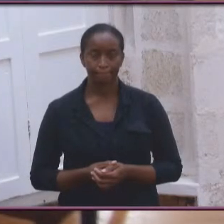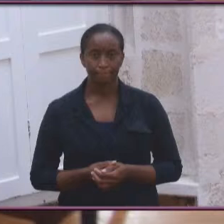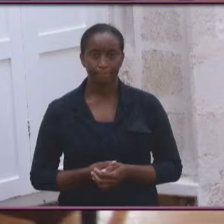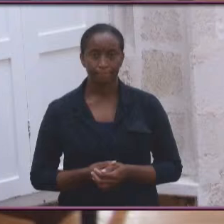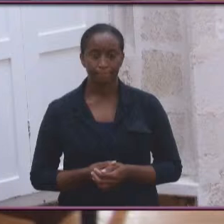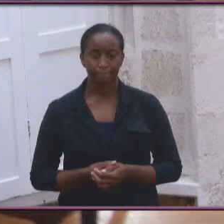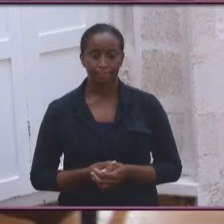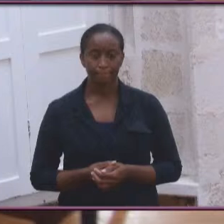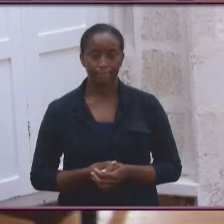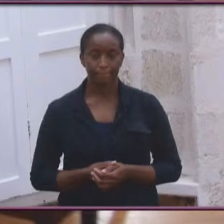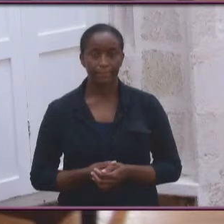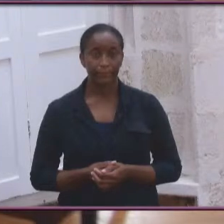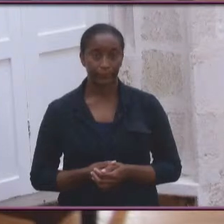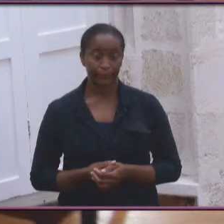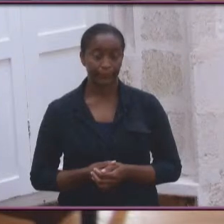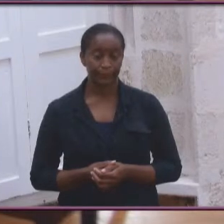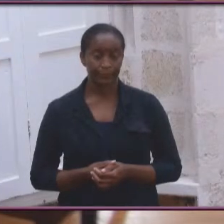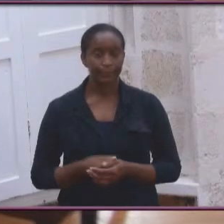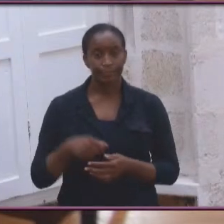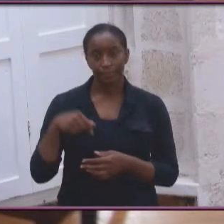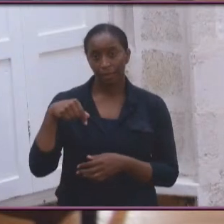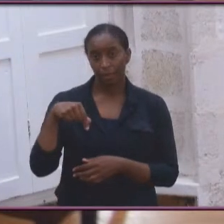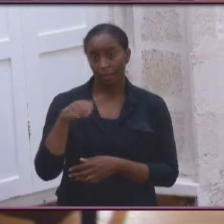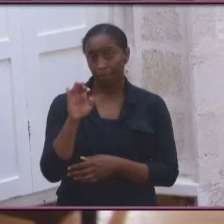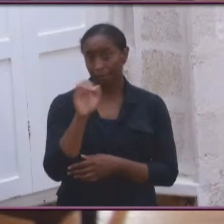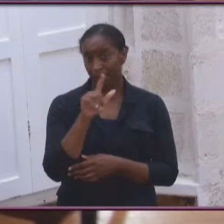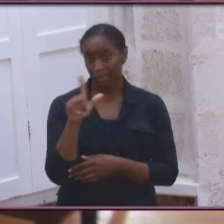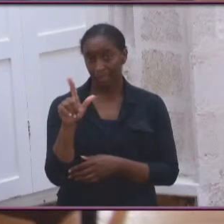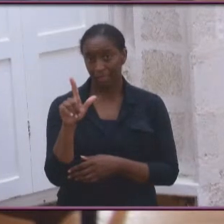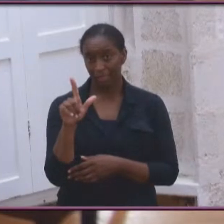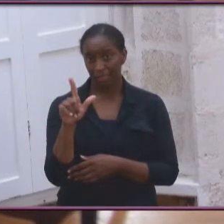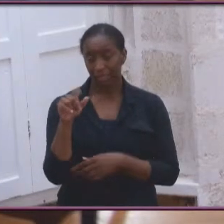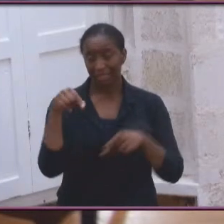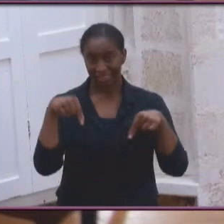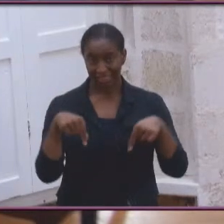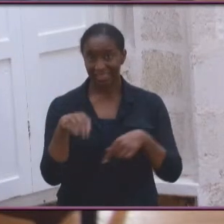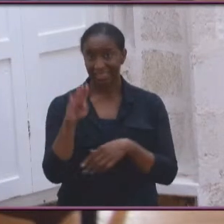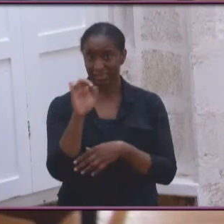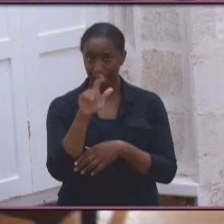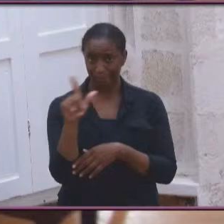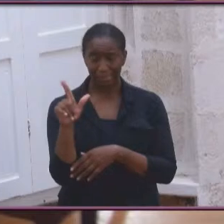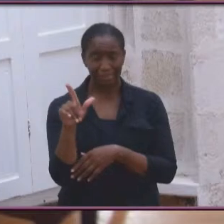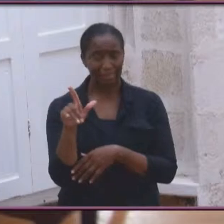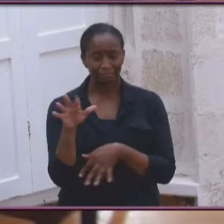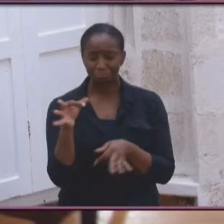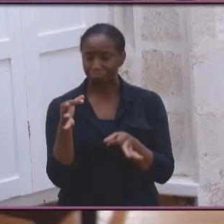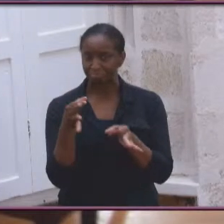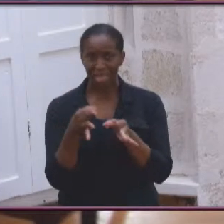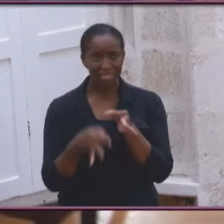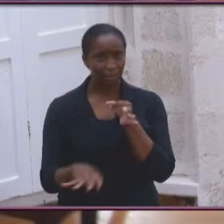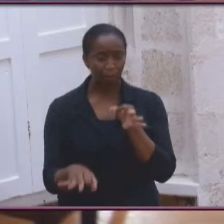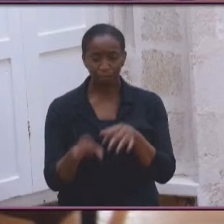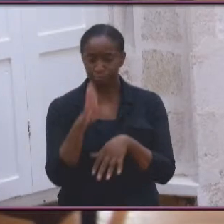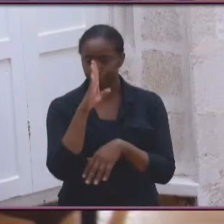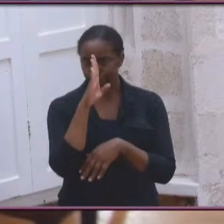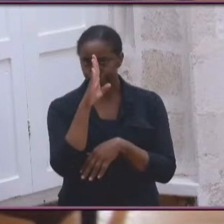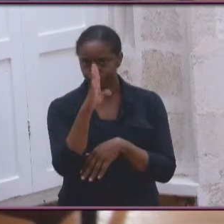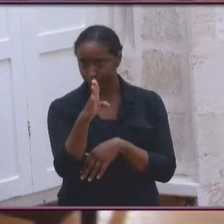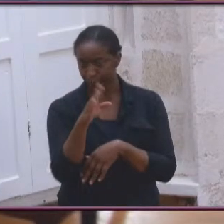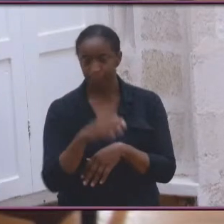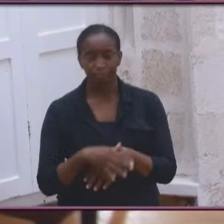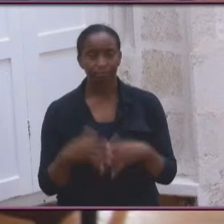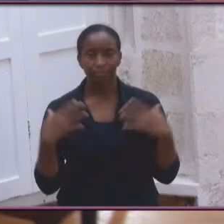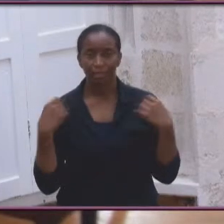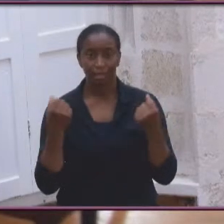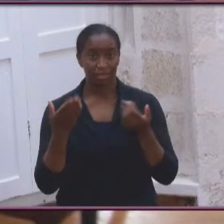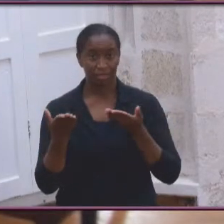straightforward bill, the Health Services Amendment Bill. This matter, perhaps